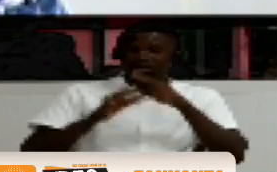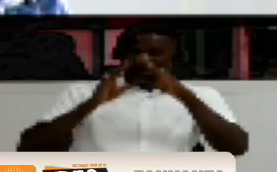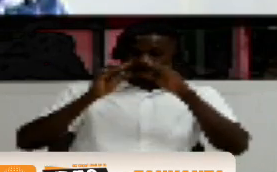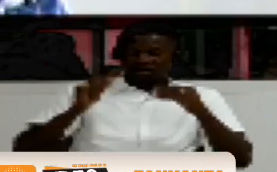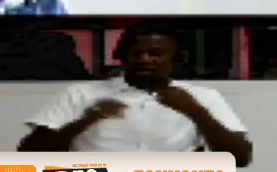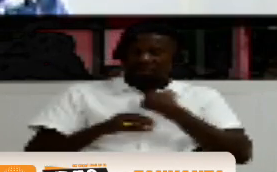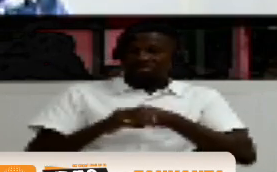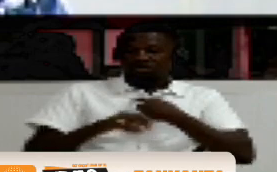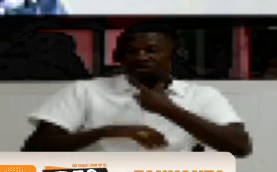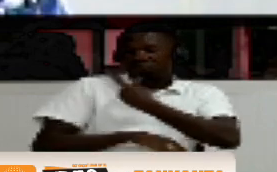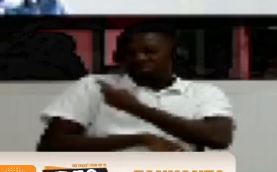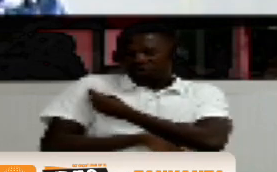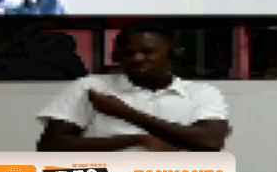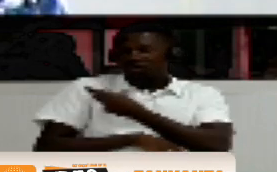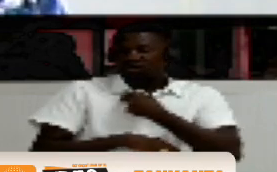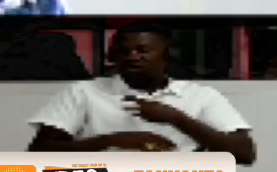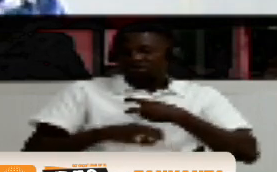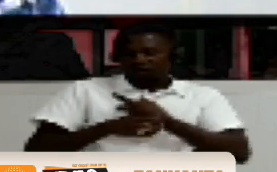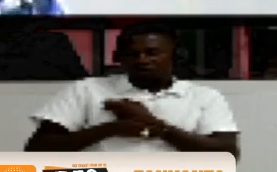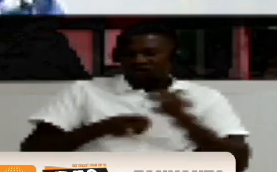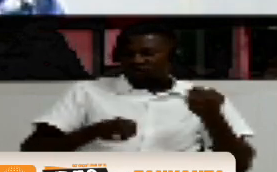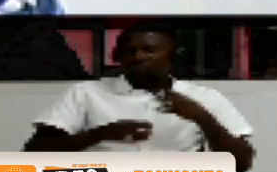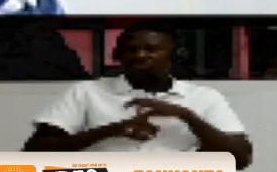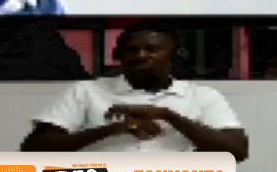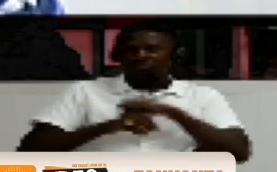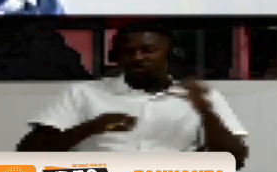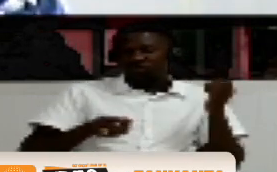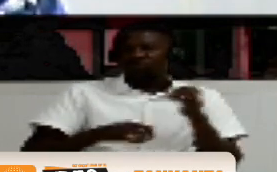under anesthetic, and it was removed.